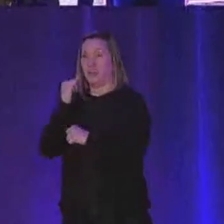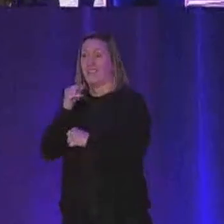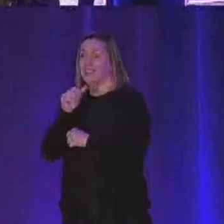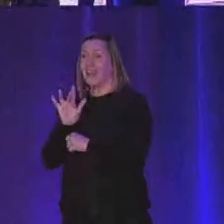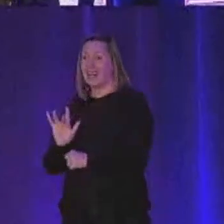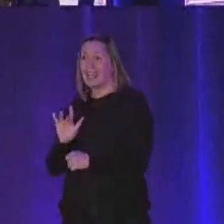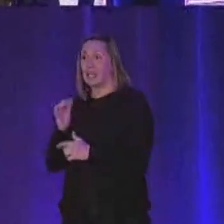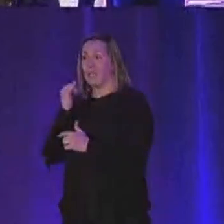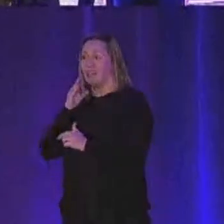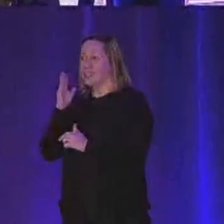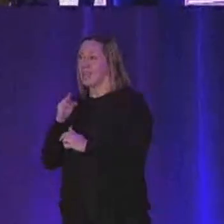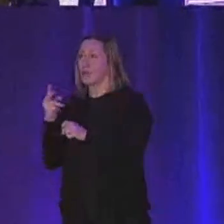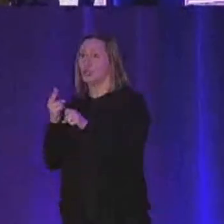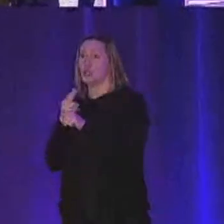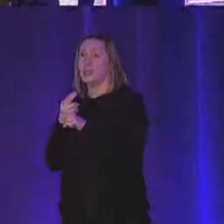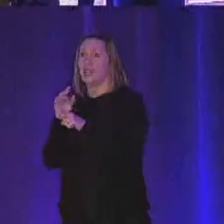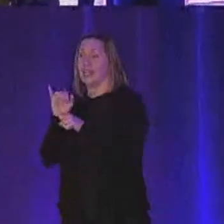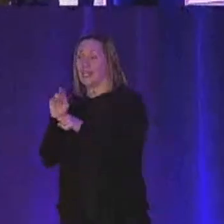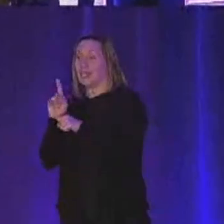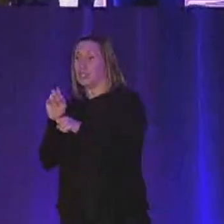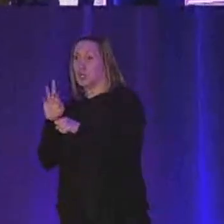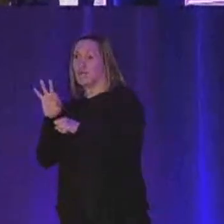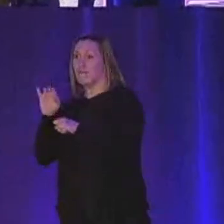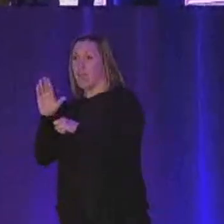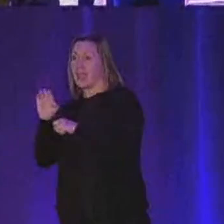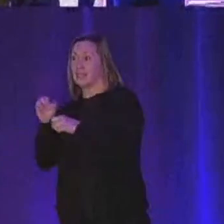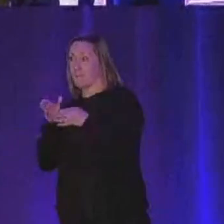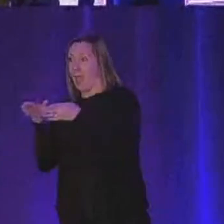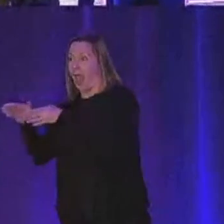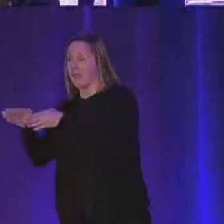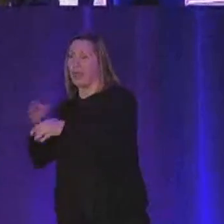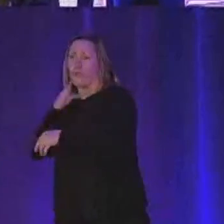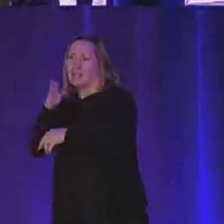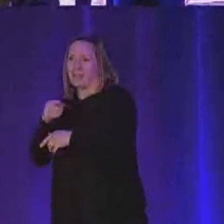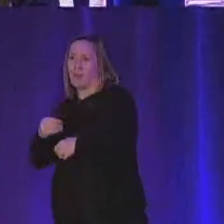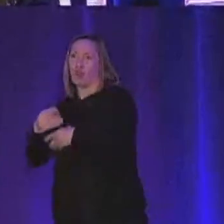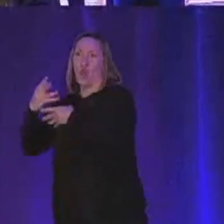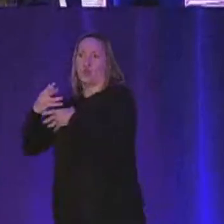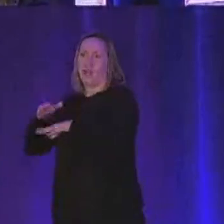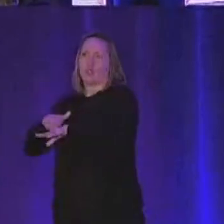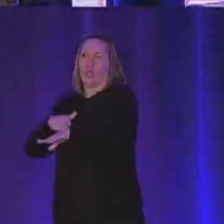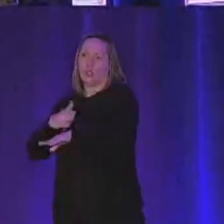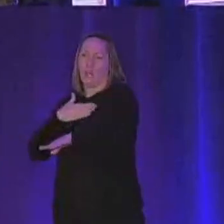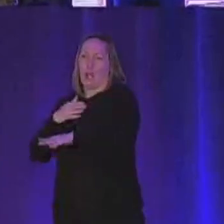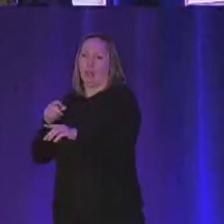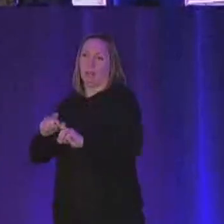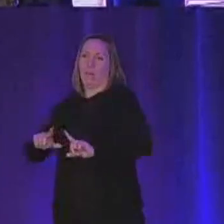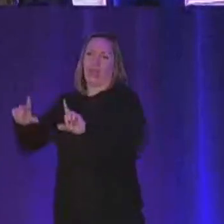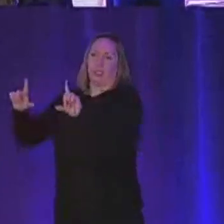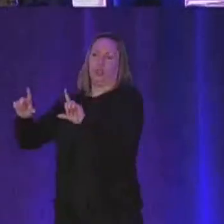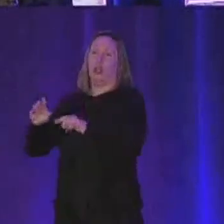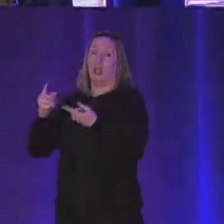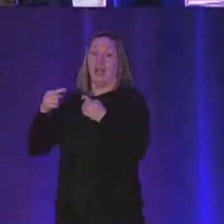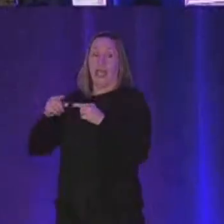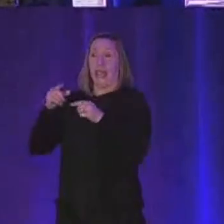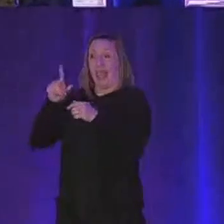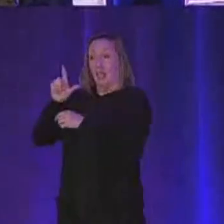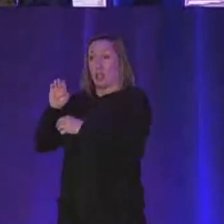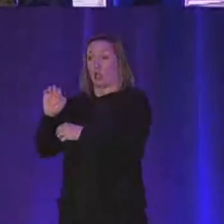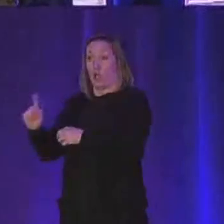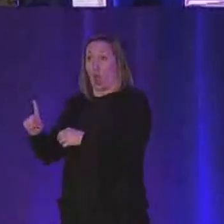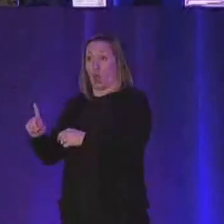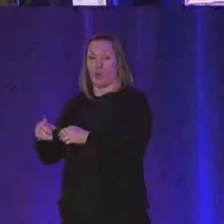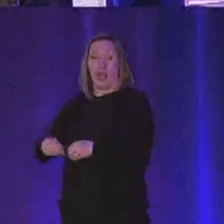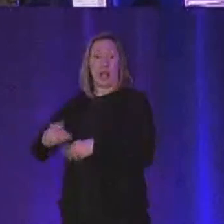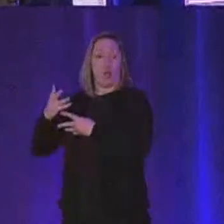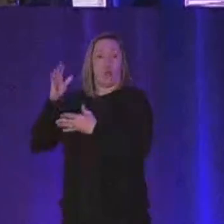never taken that user interface path, it would never have loaded and slowed down my page. In the load things, I loaded this file